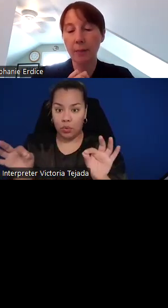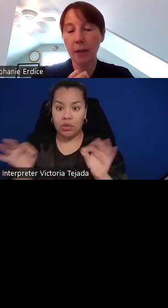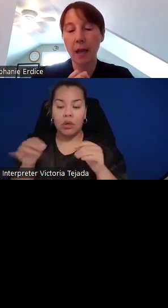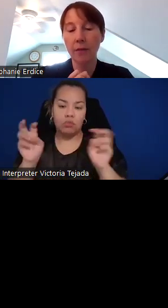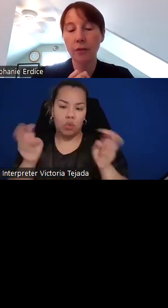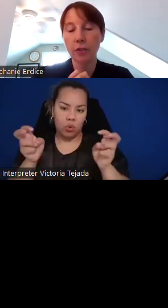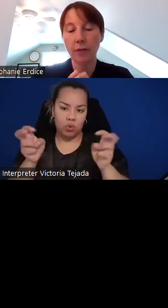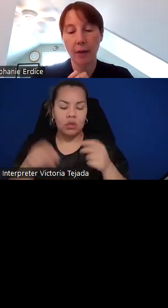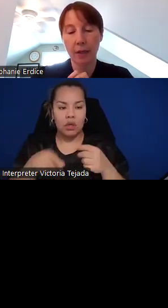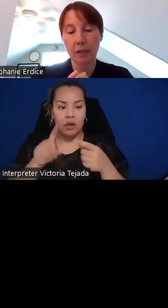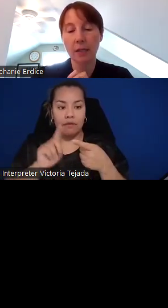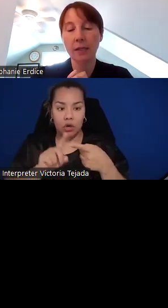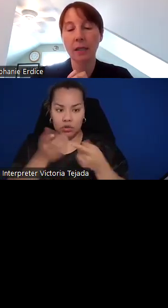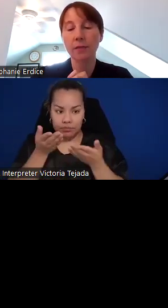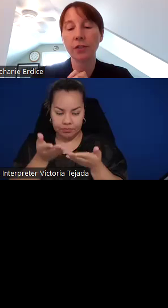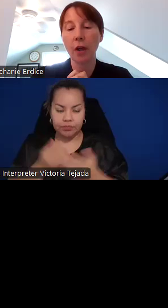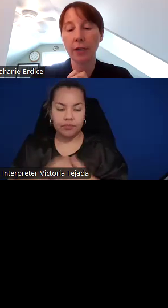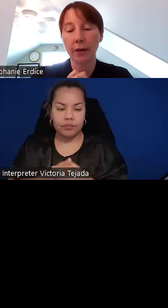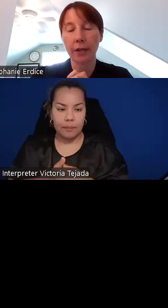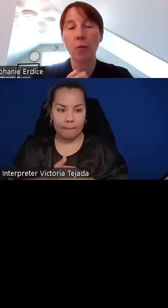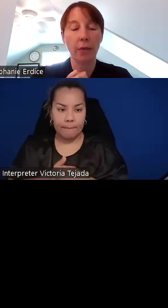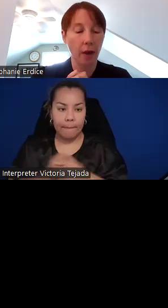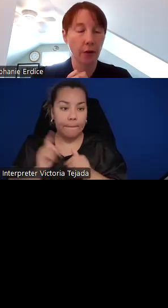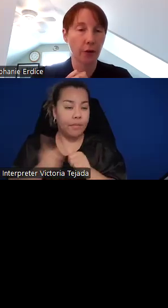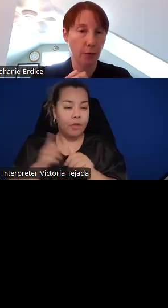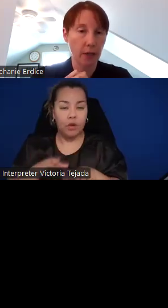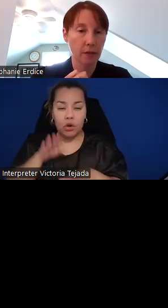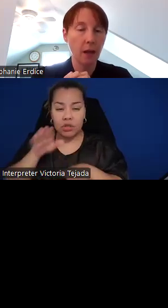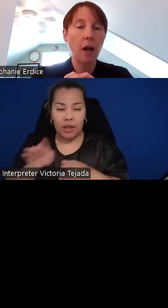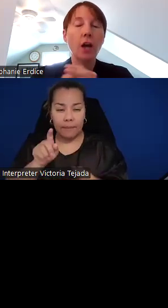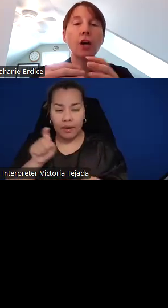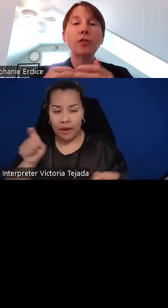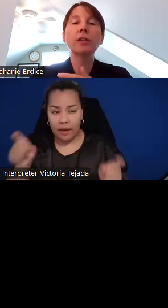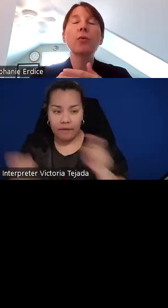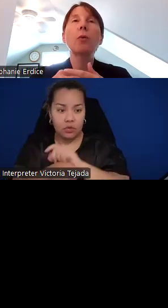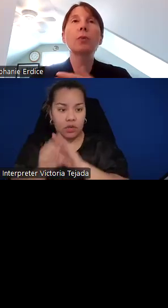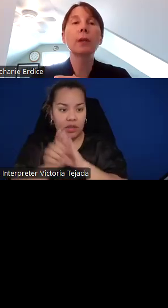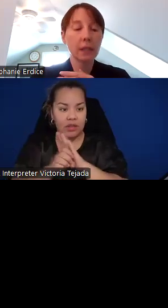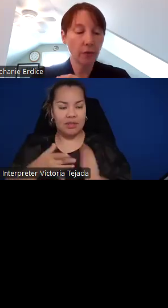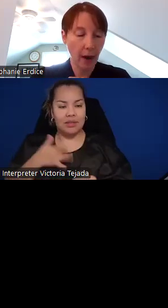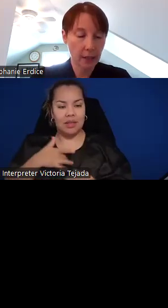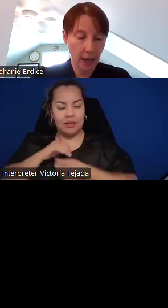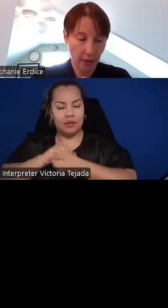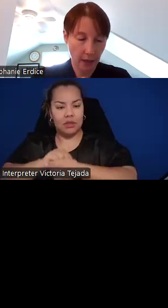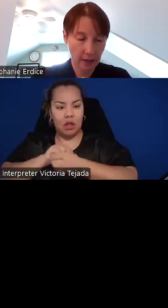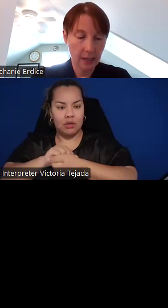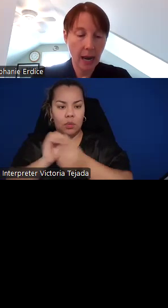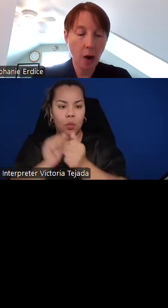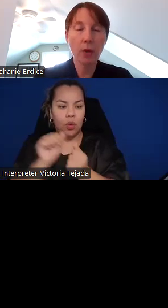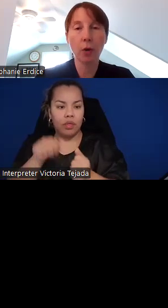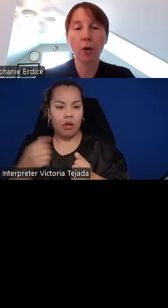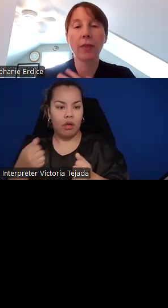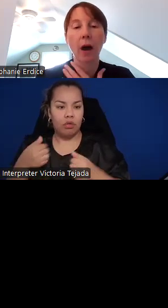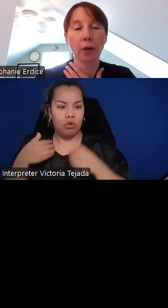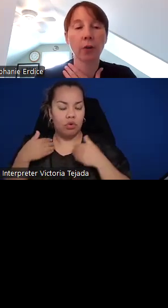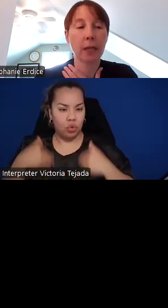first step in the evolution of ethics is a sense of solidarity with other humans. So this quote really defines ethics as